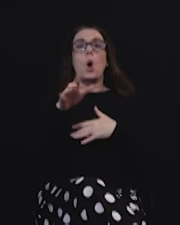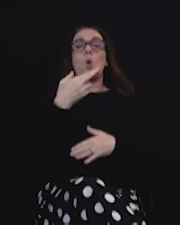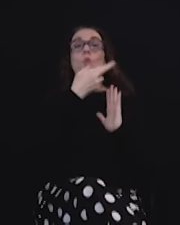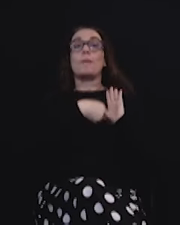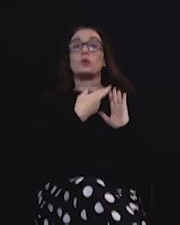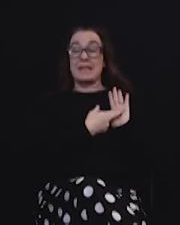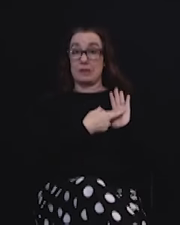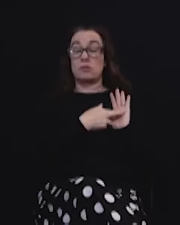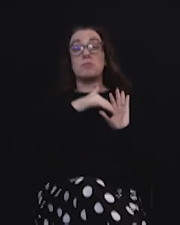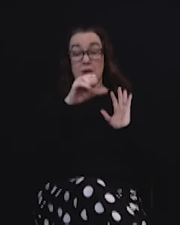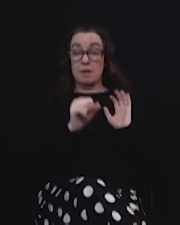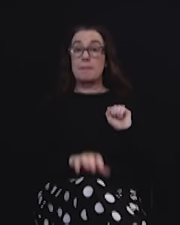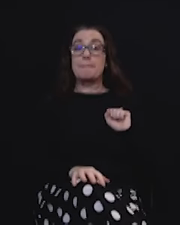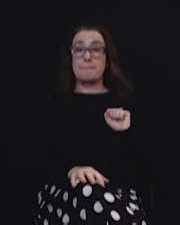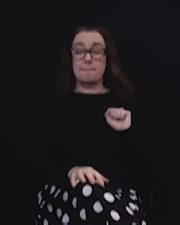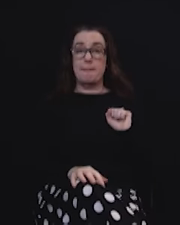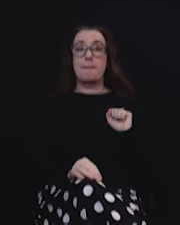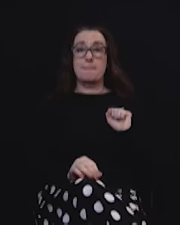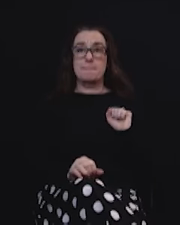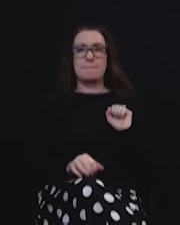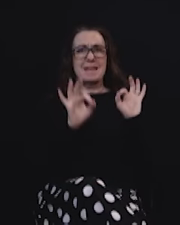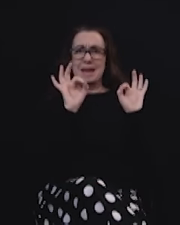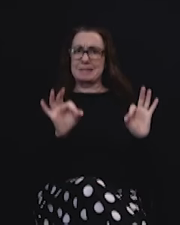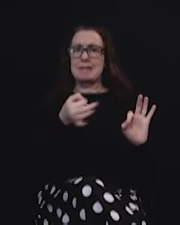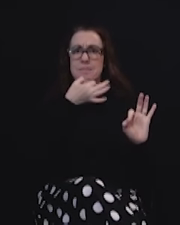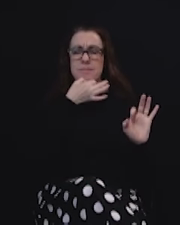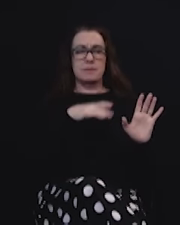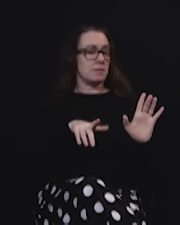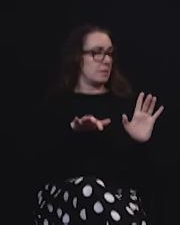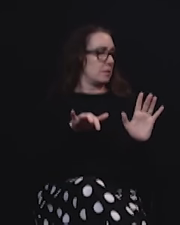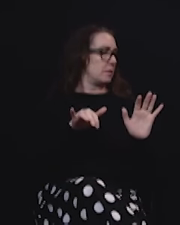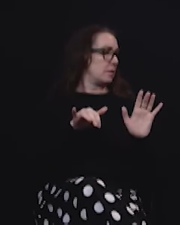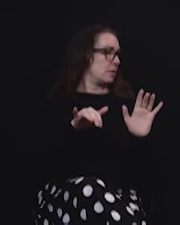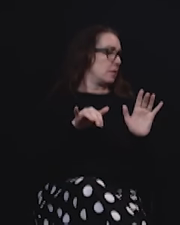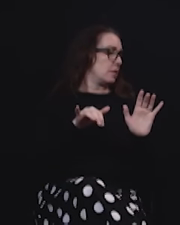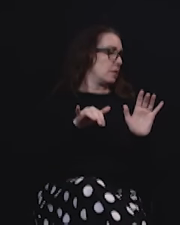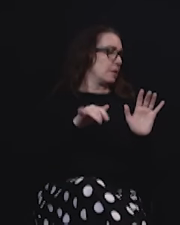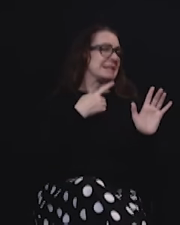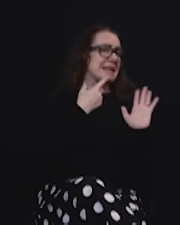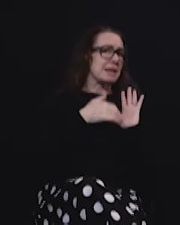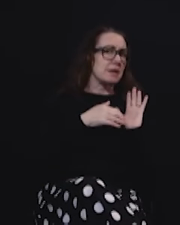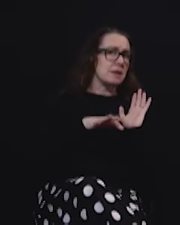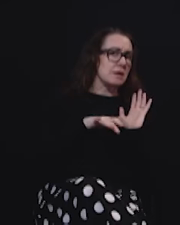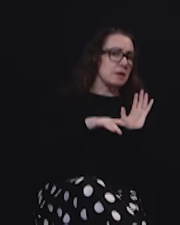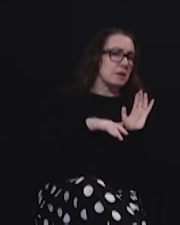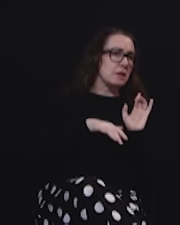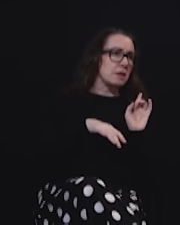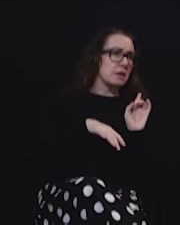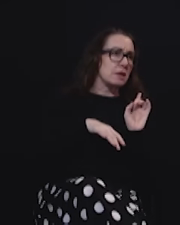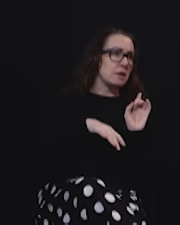Reputation. Yeah. Excellent. Any others? Say it one more time.